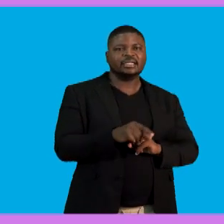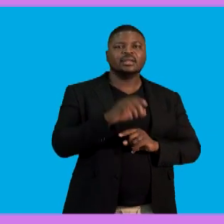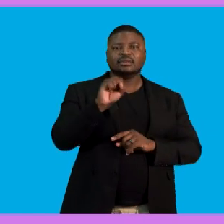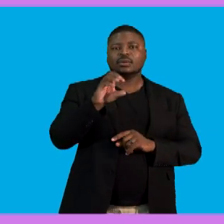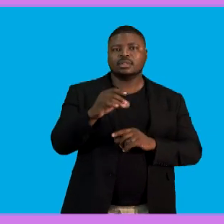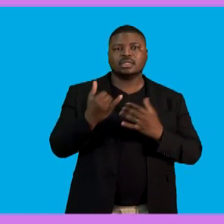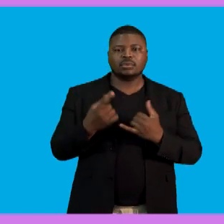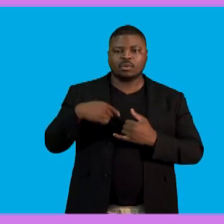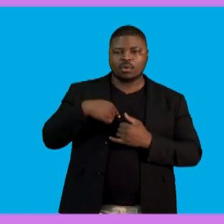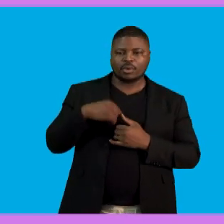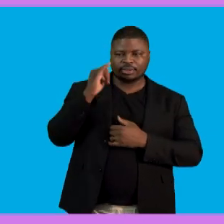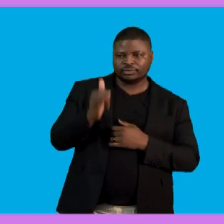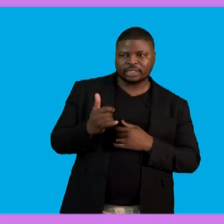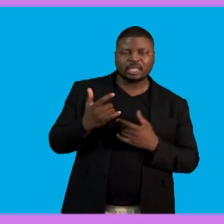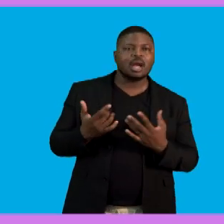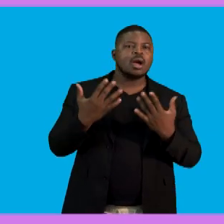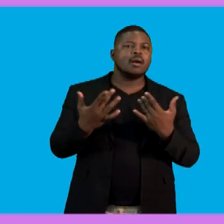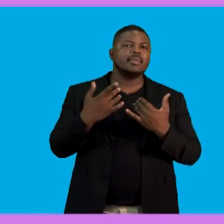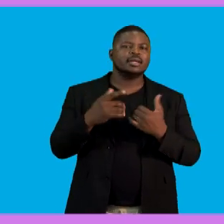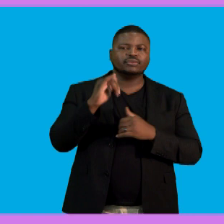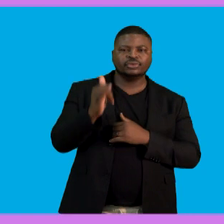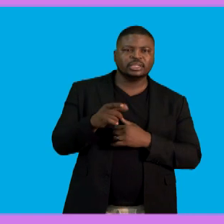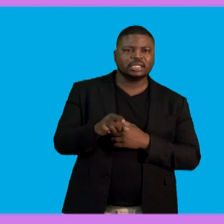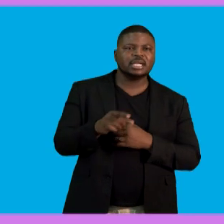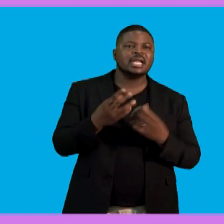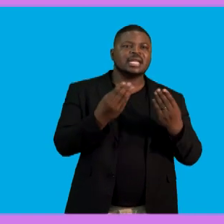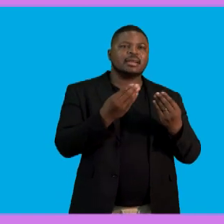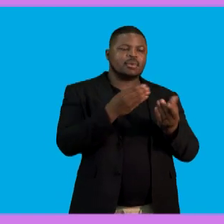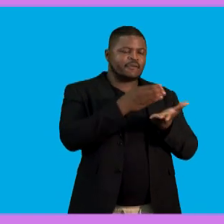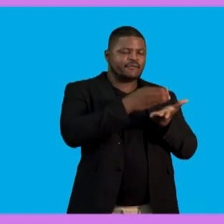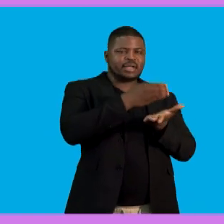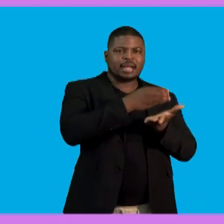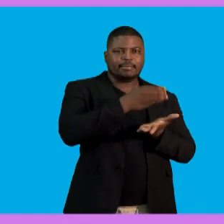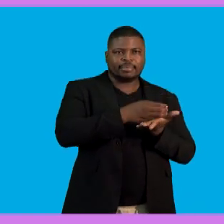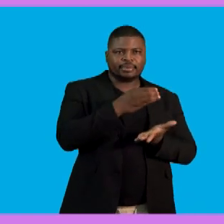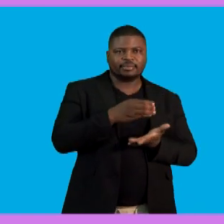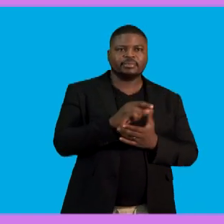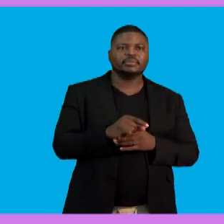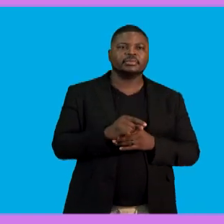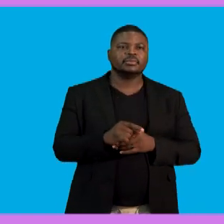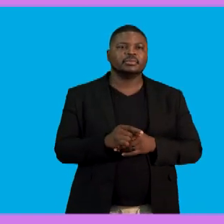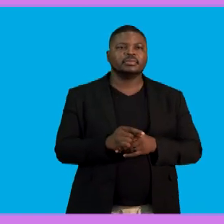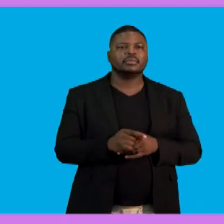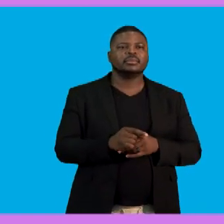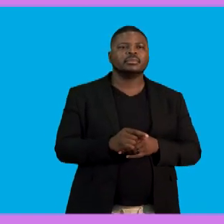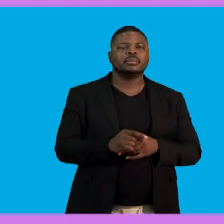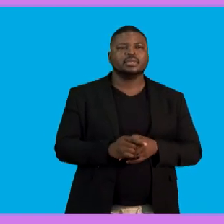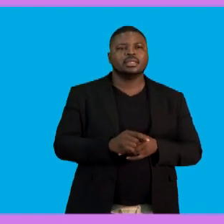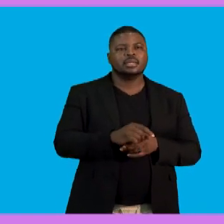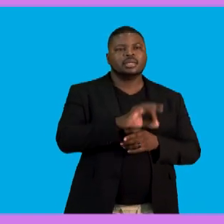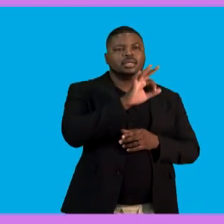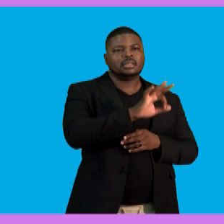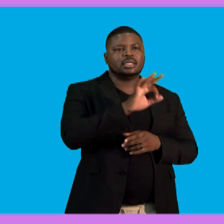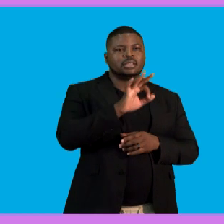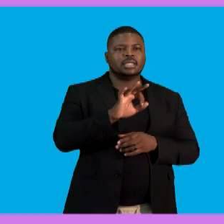conversion factor? Now we are checking what are we actually calculating, the number of cups. So we want the number of cups at the end. So it means we'll say this